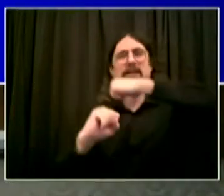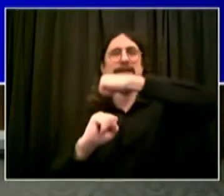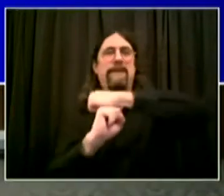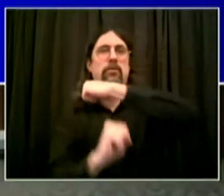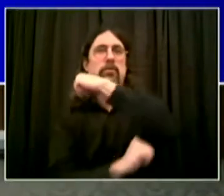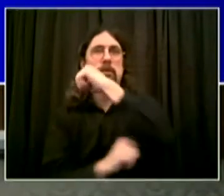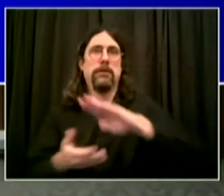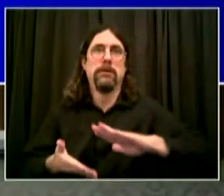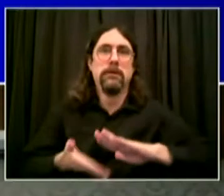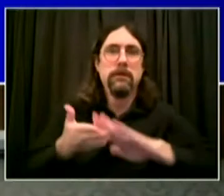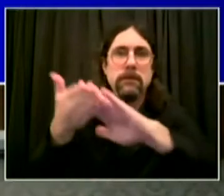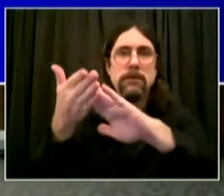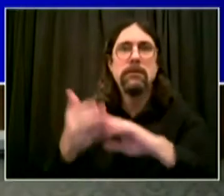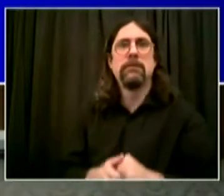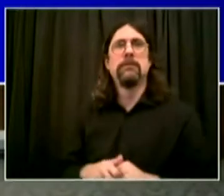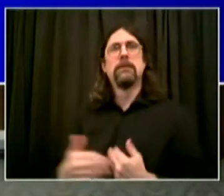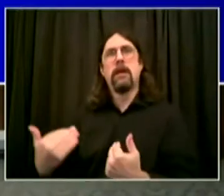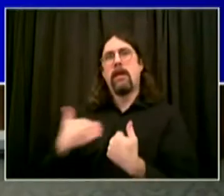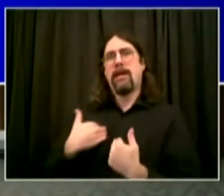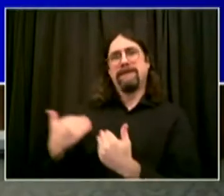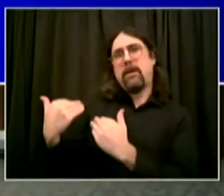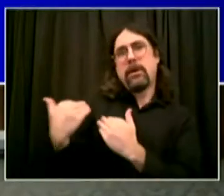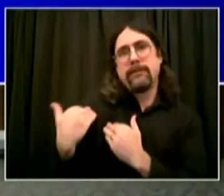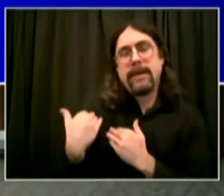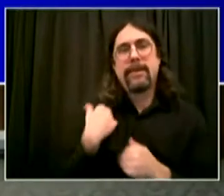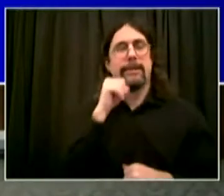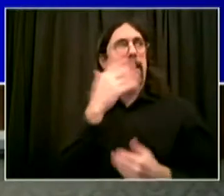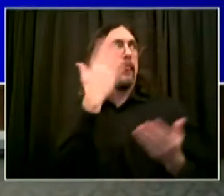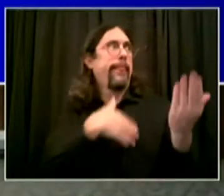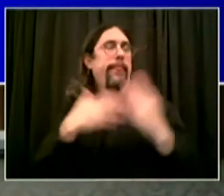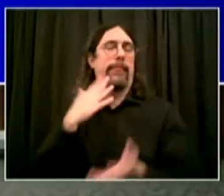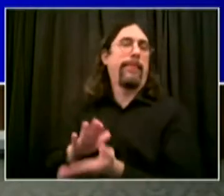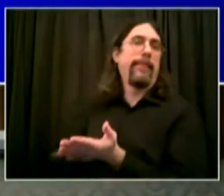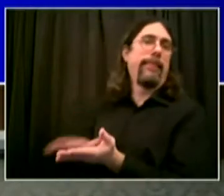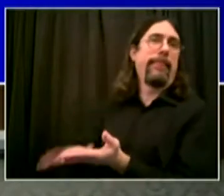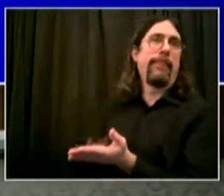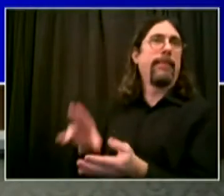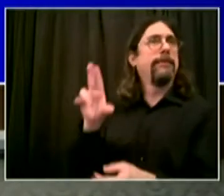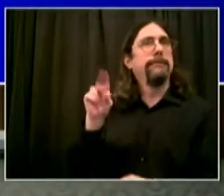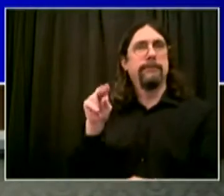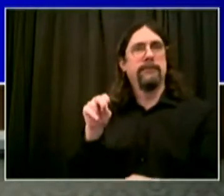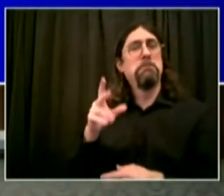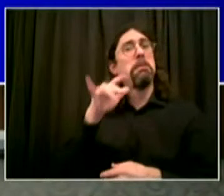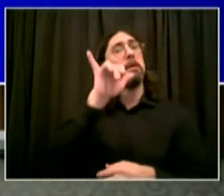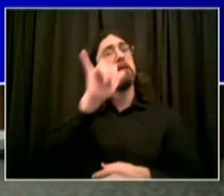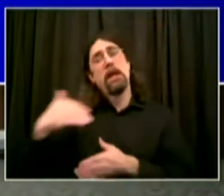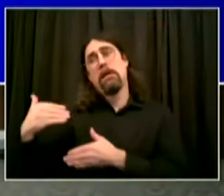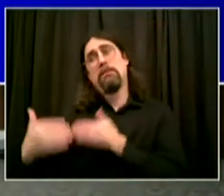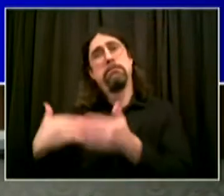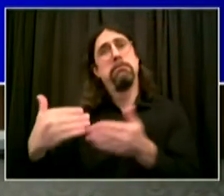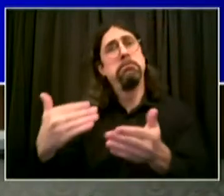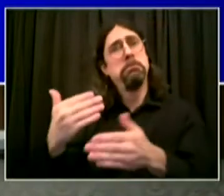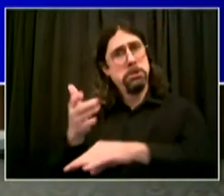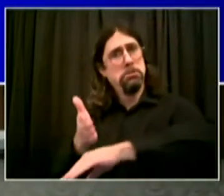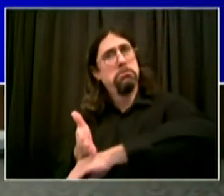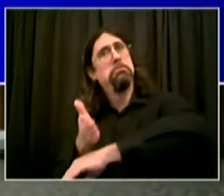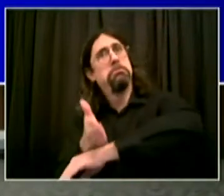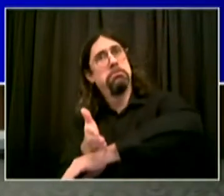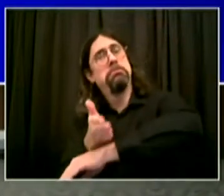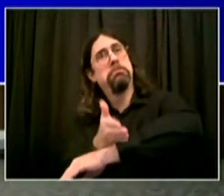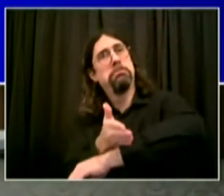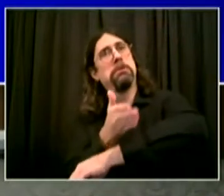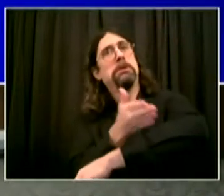of further reforms to deliver that empowerment. Today, I am more confident and determined than ever to